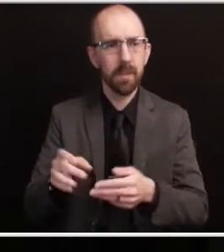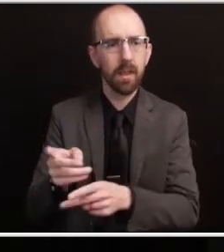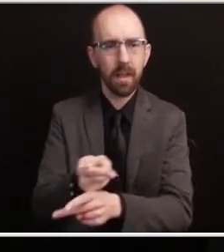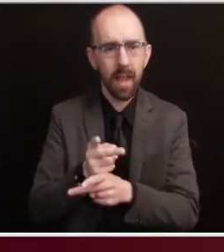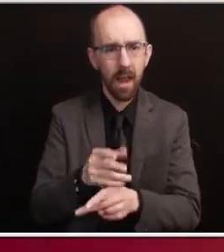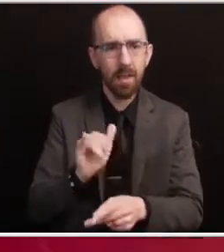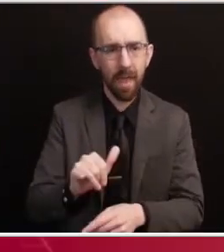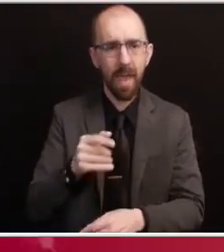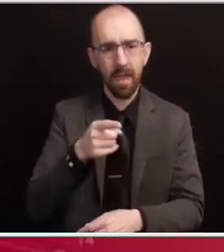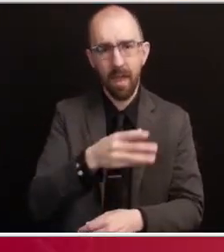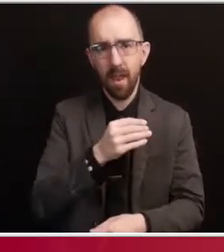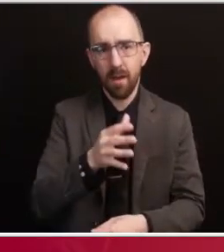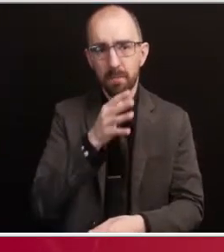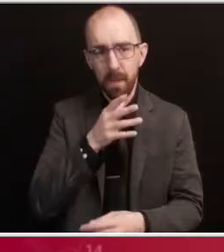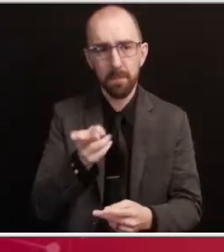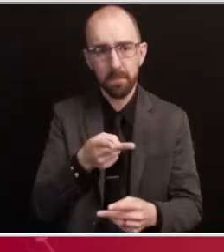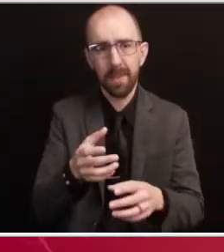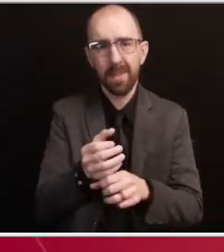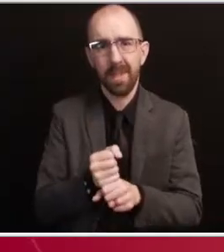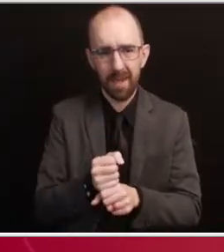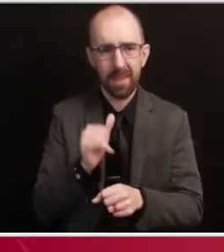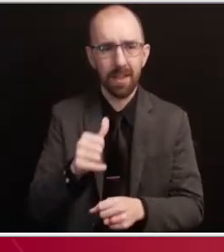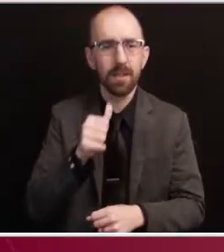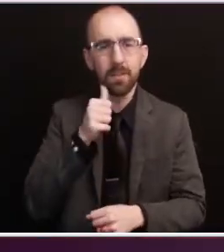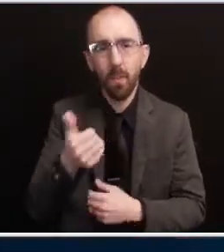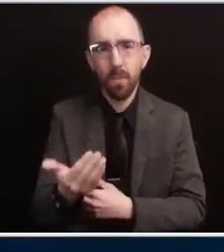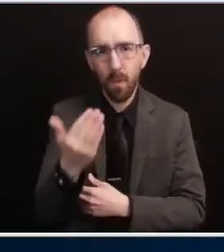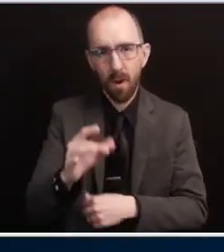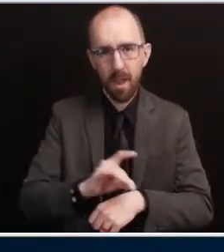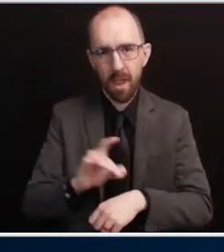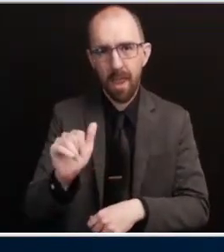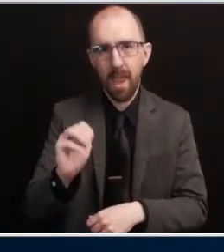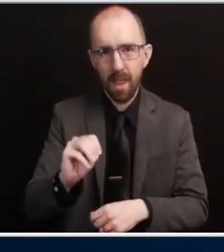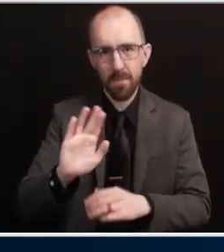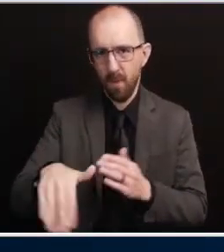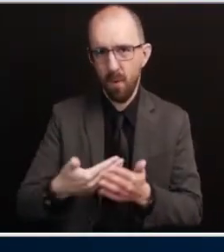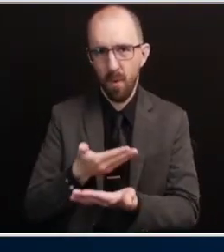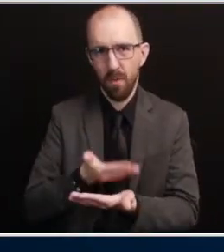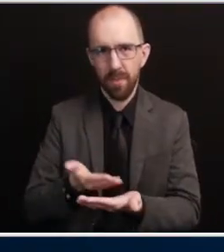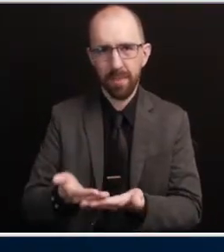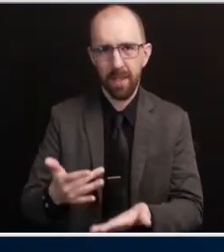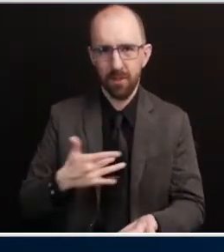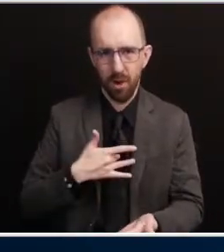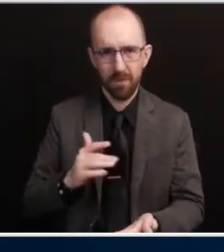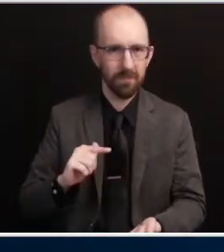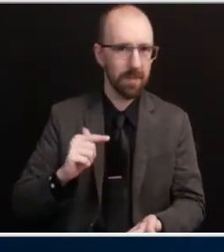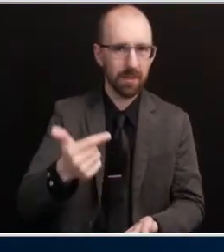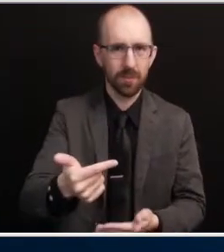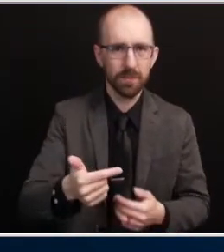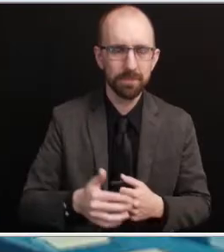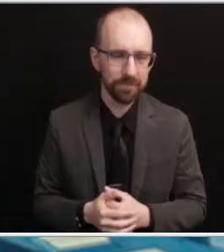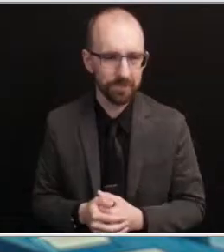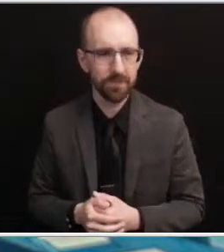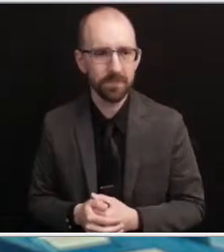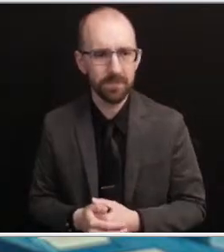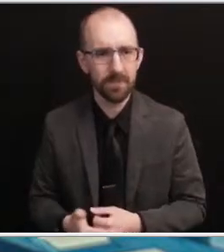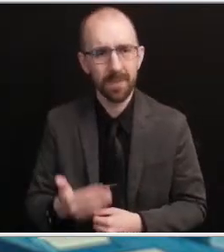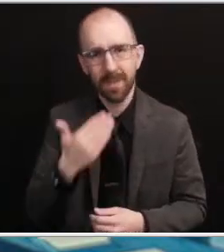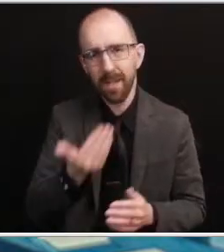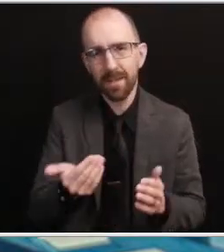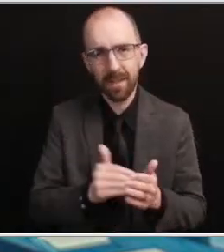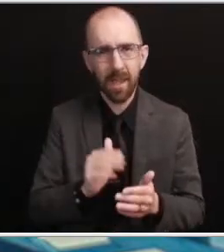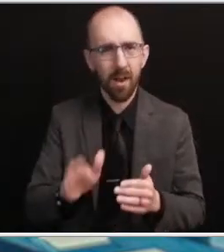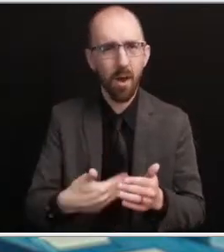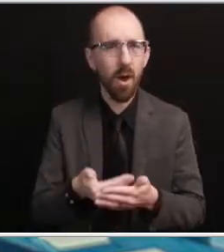her mom are getting. That's tomorrow at 8 a.m. on All Things Heart. Back to you. Thanks again to all of our guests and to